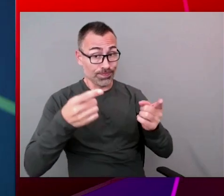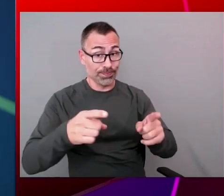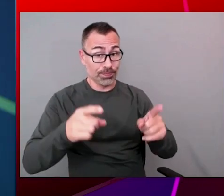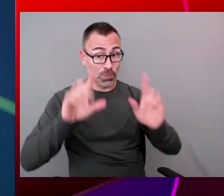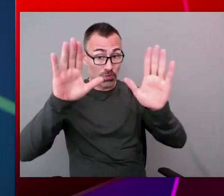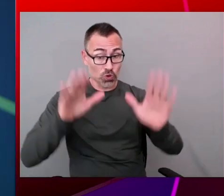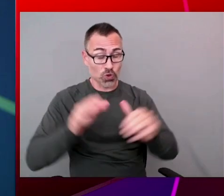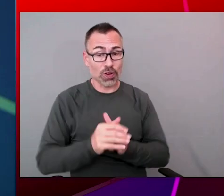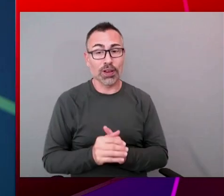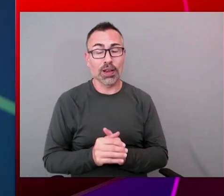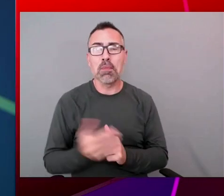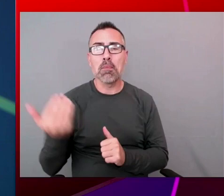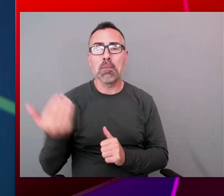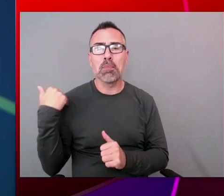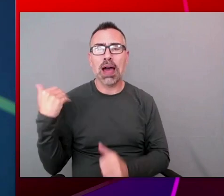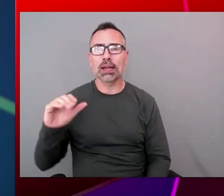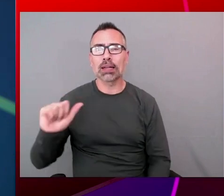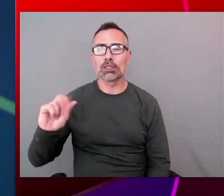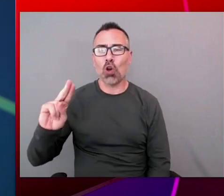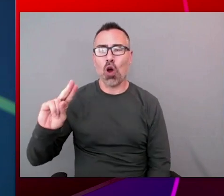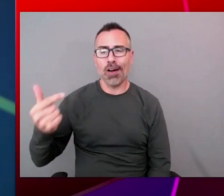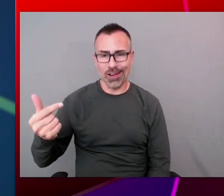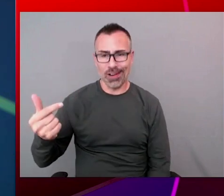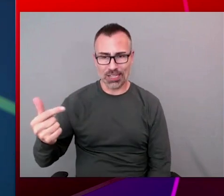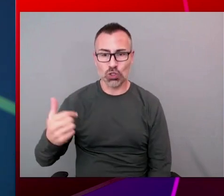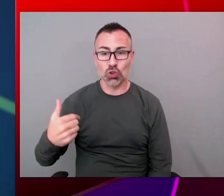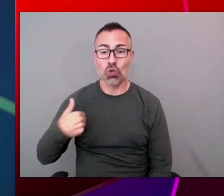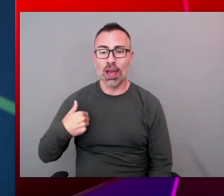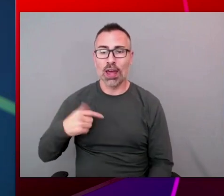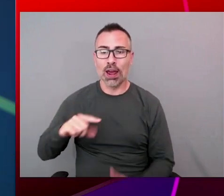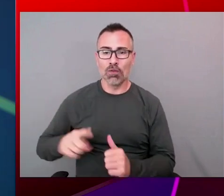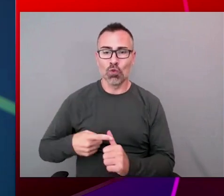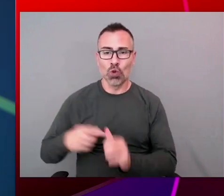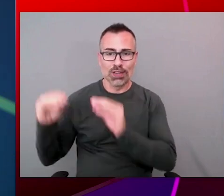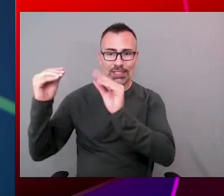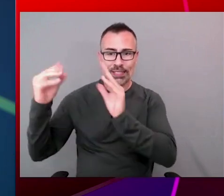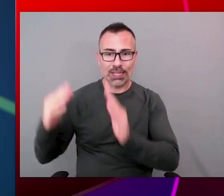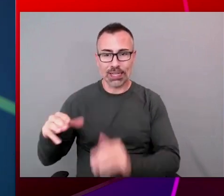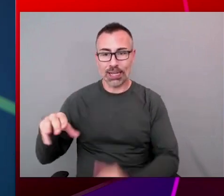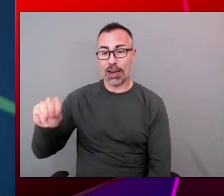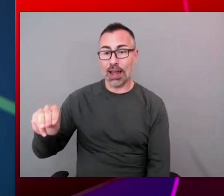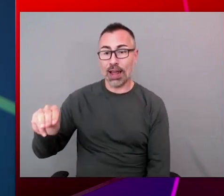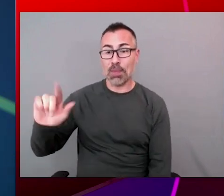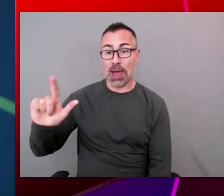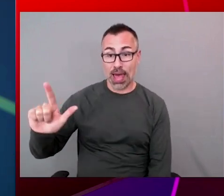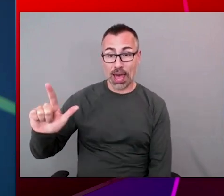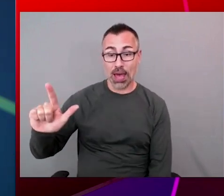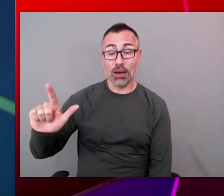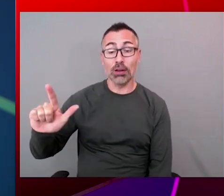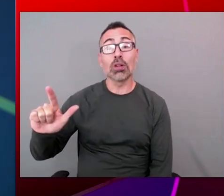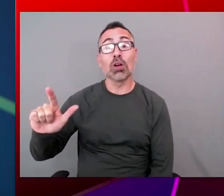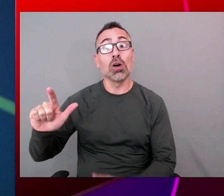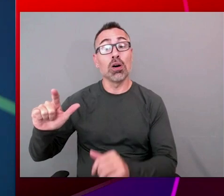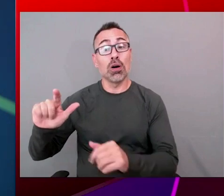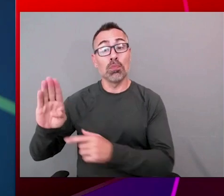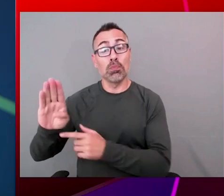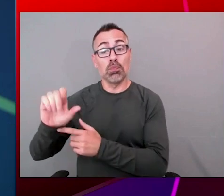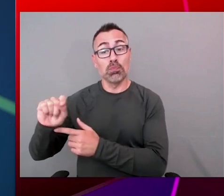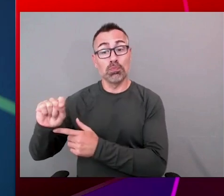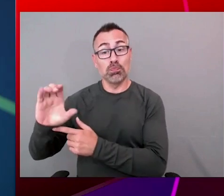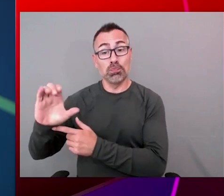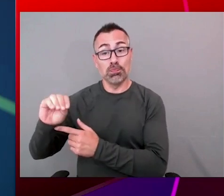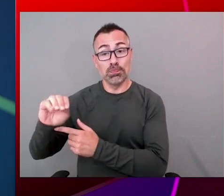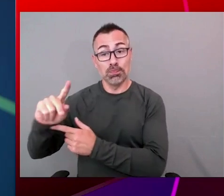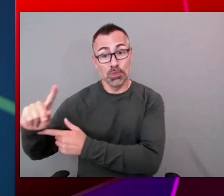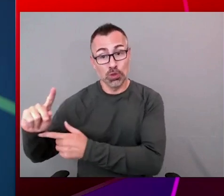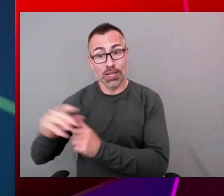launched our first Educator ML Bootcamp. It was intensive, and it coincided with the start